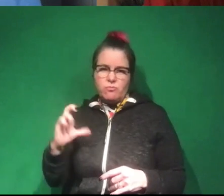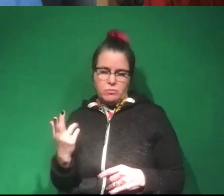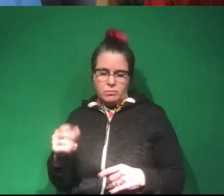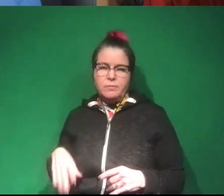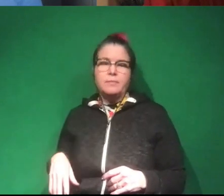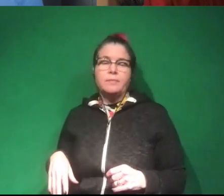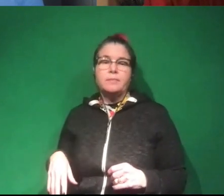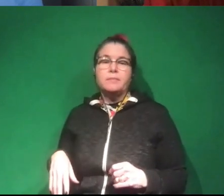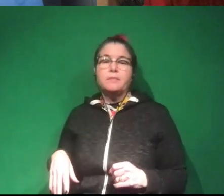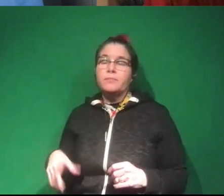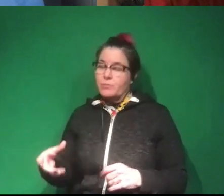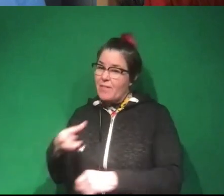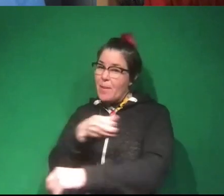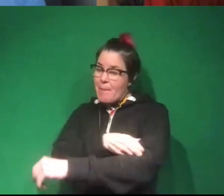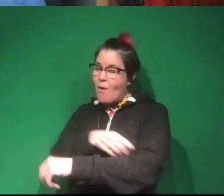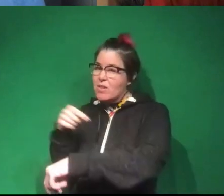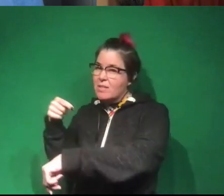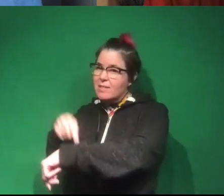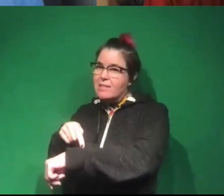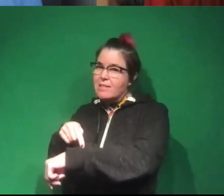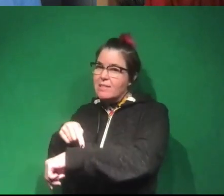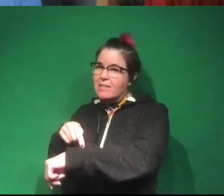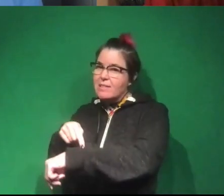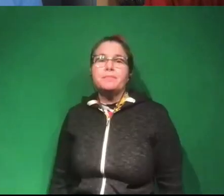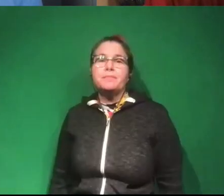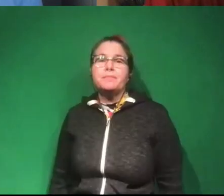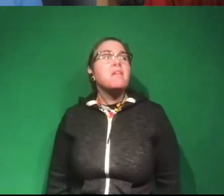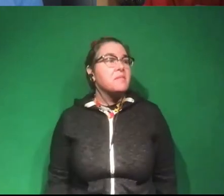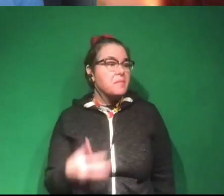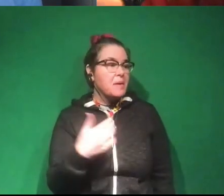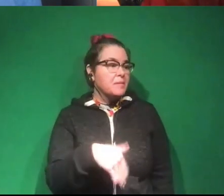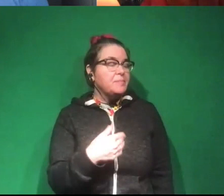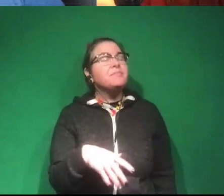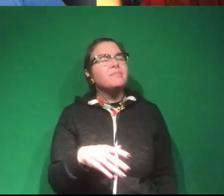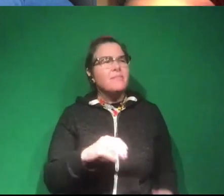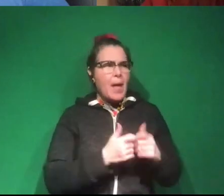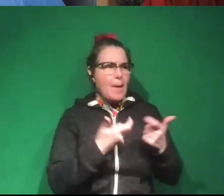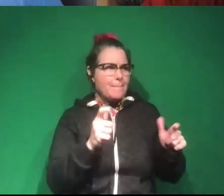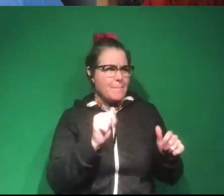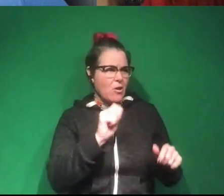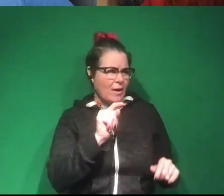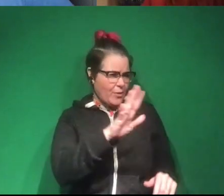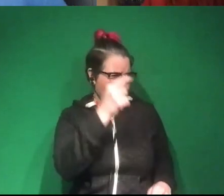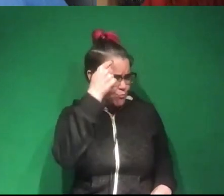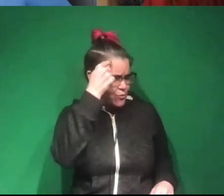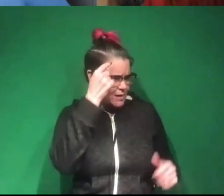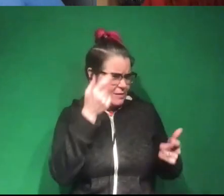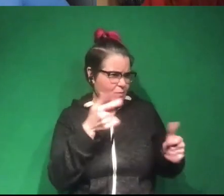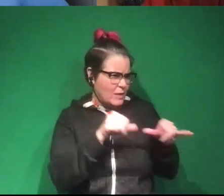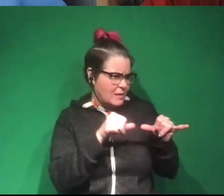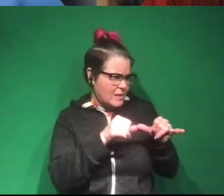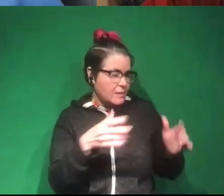have some pretty powerful stings as well. Oh man. So how big are ant brains?